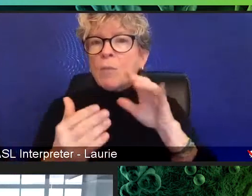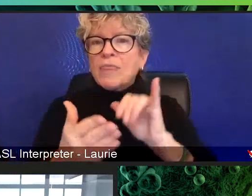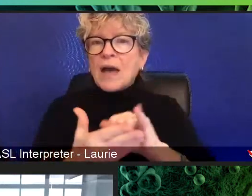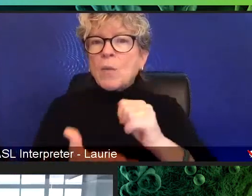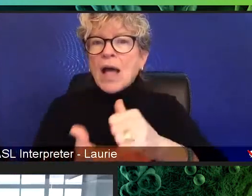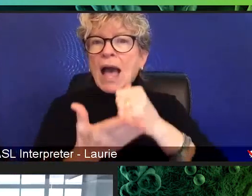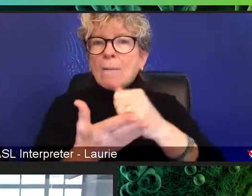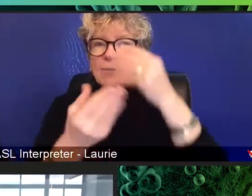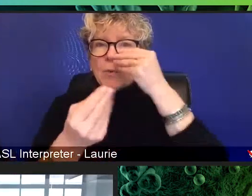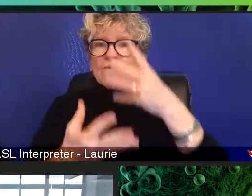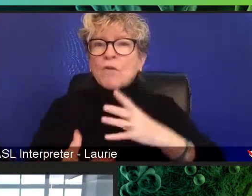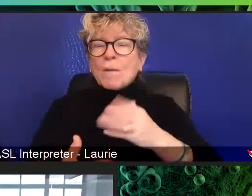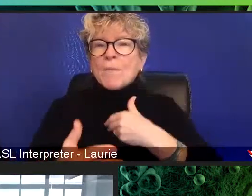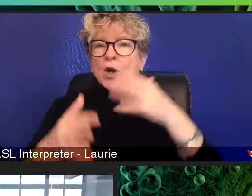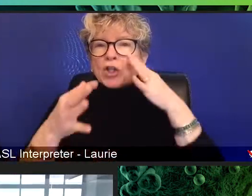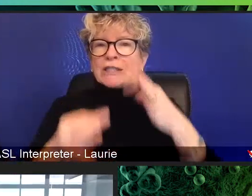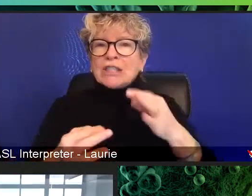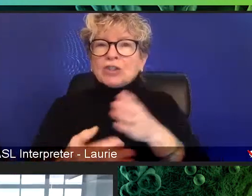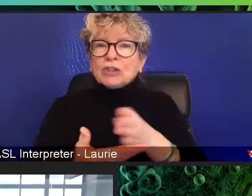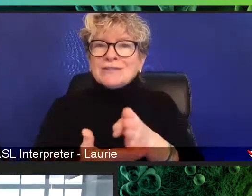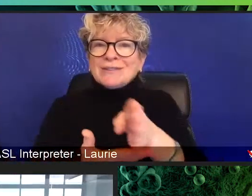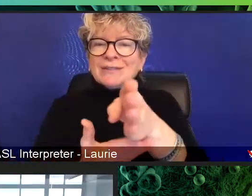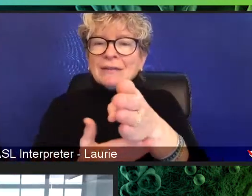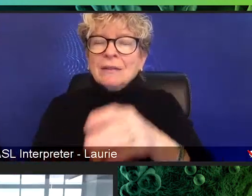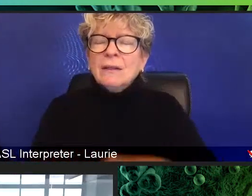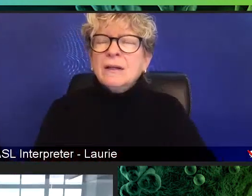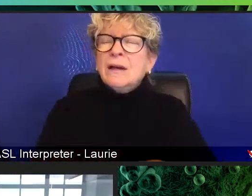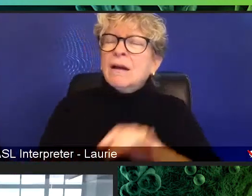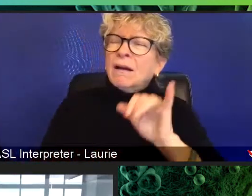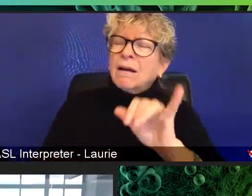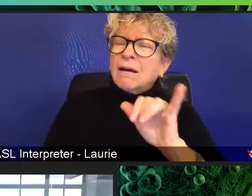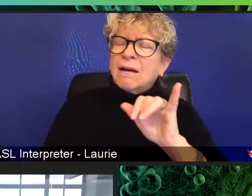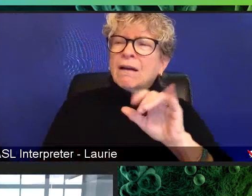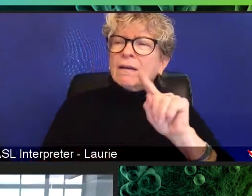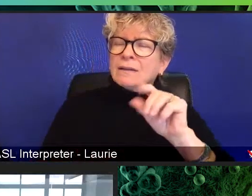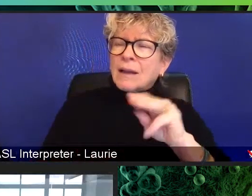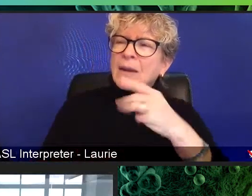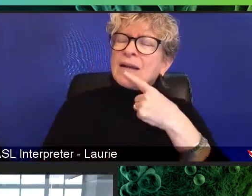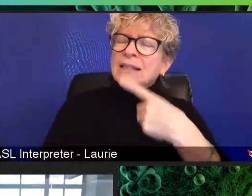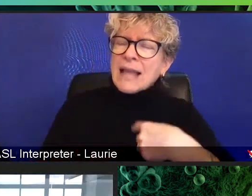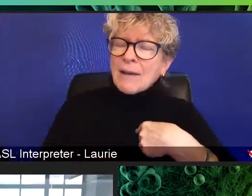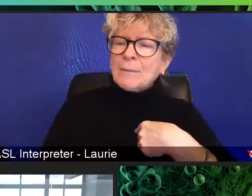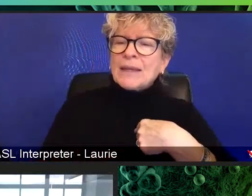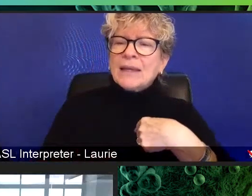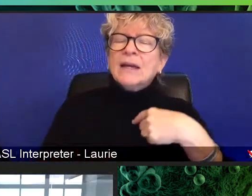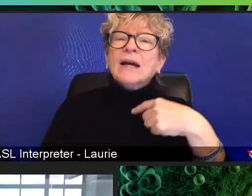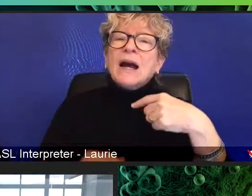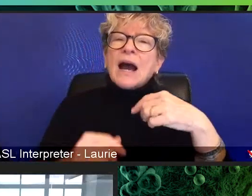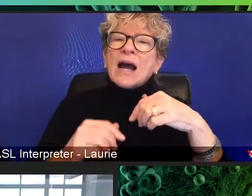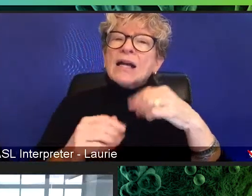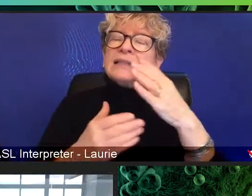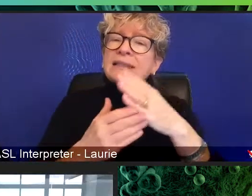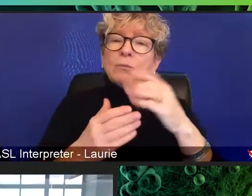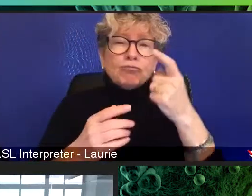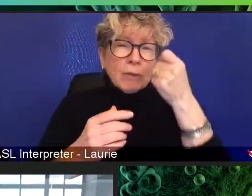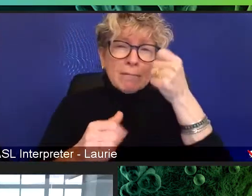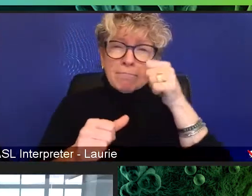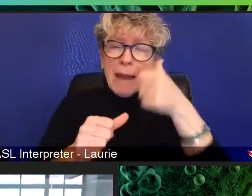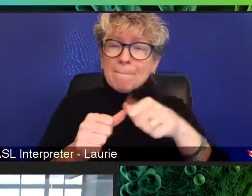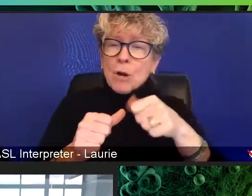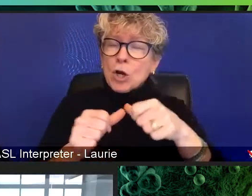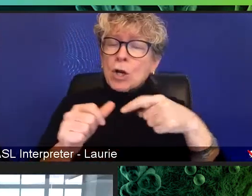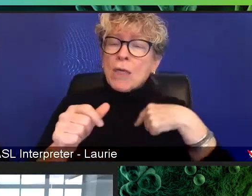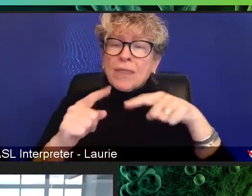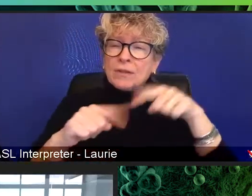tell me what's involved. And remember that we have a really diverse audience. We have some people on this call who help